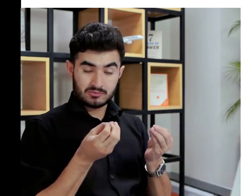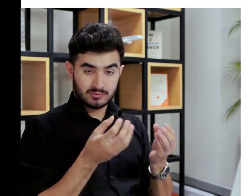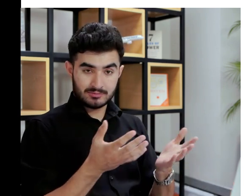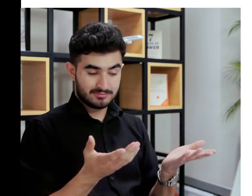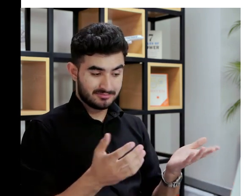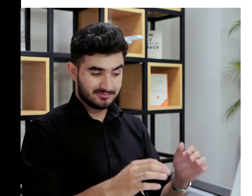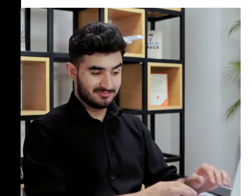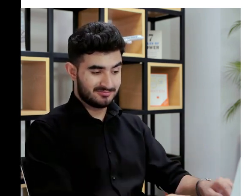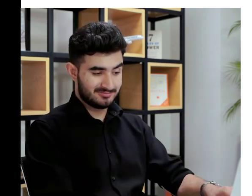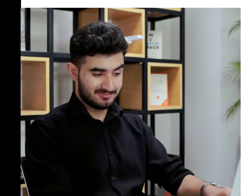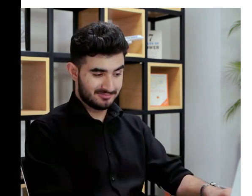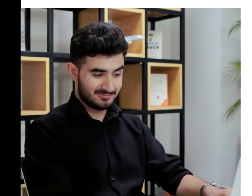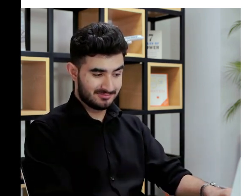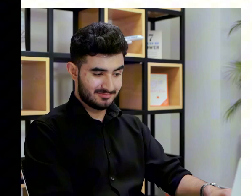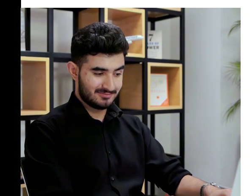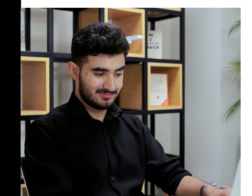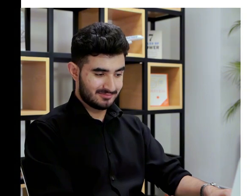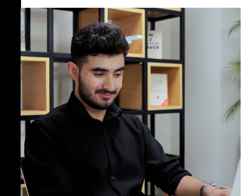Great, it's done.